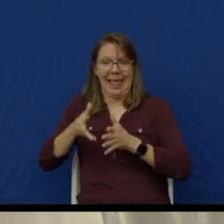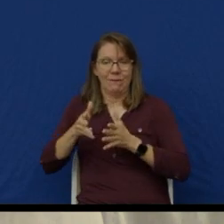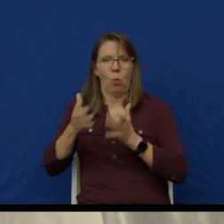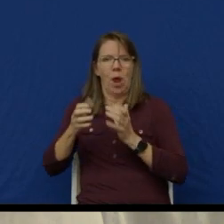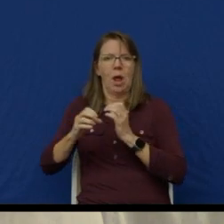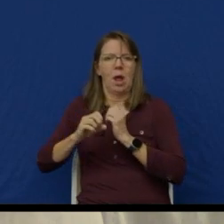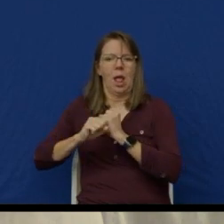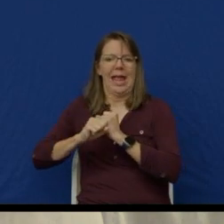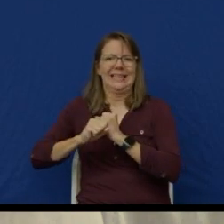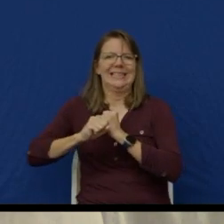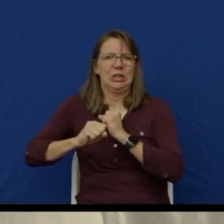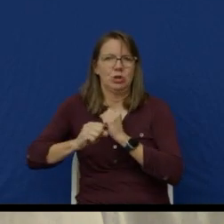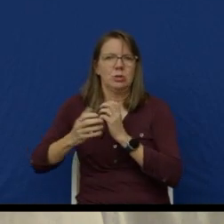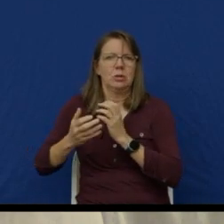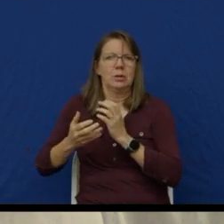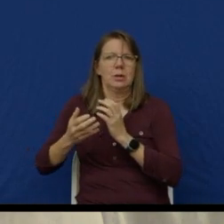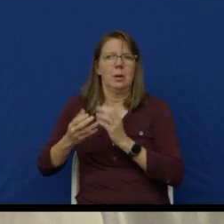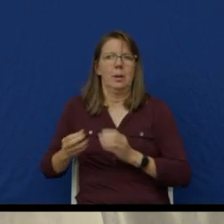for